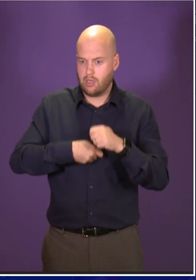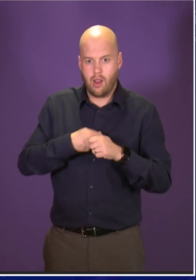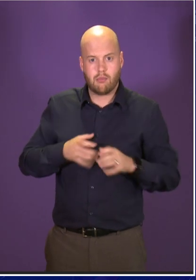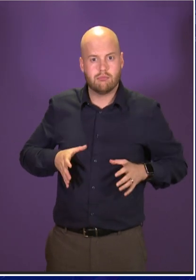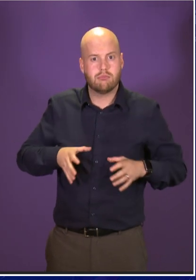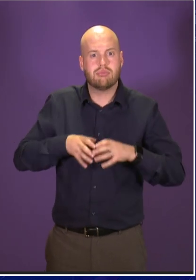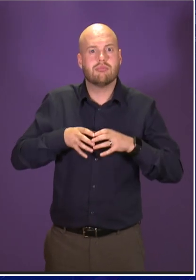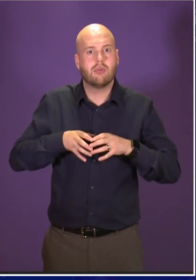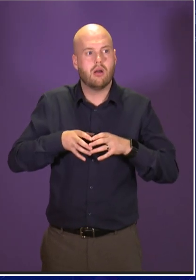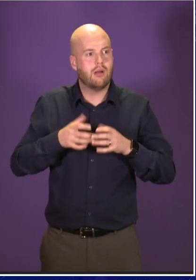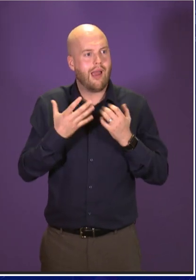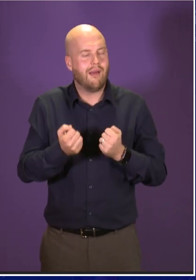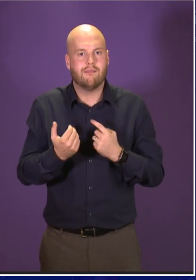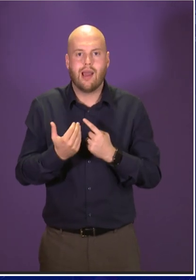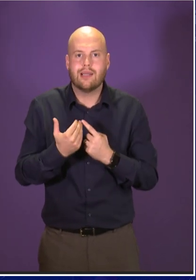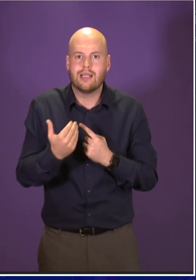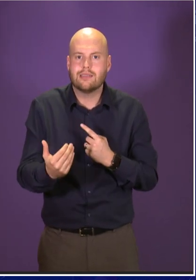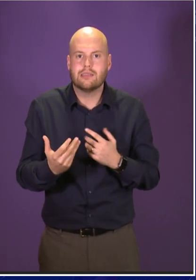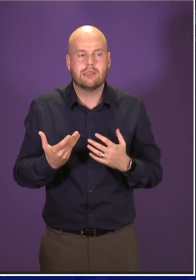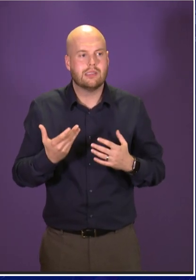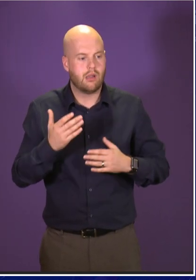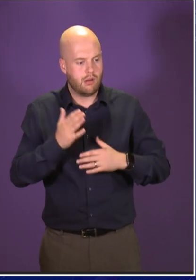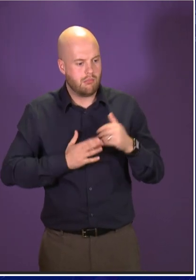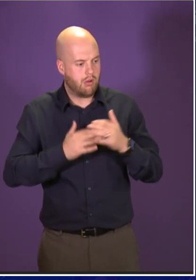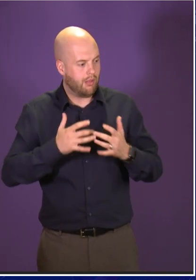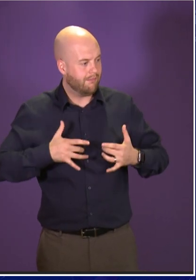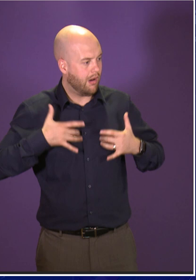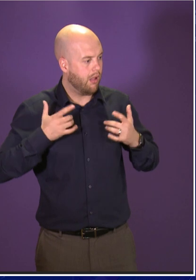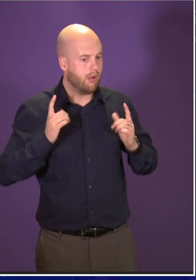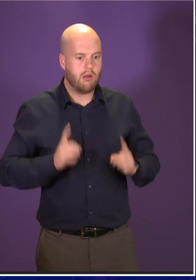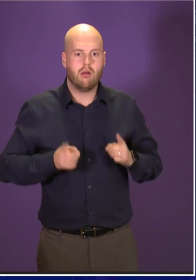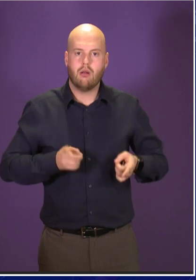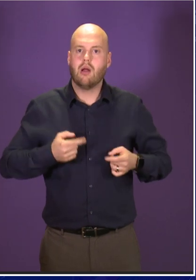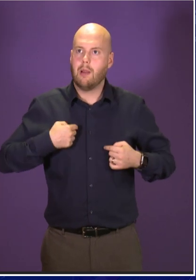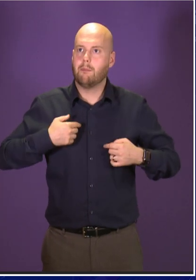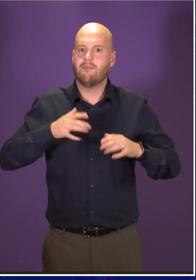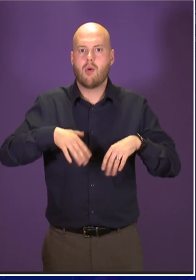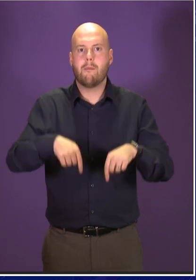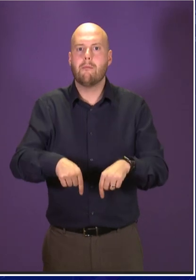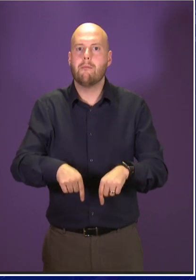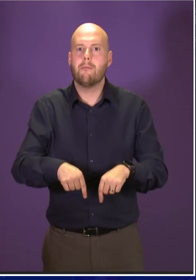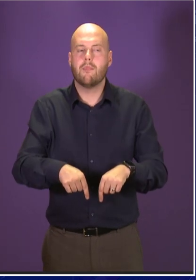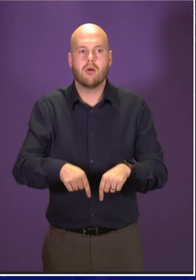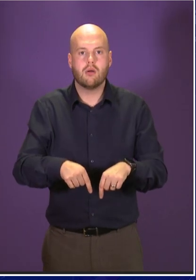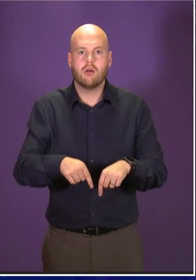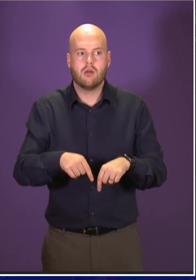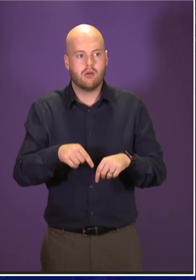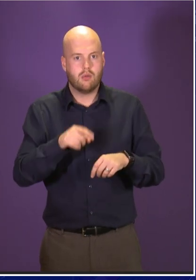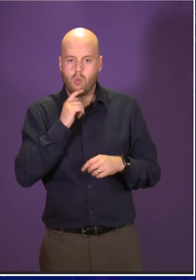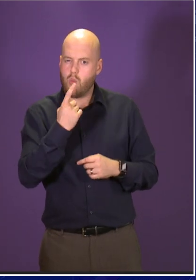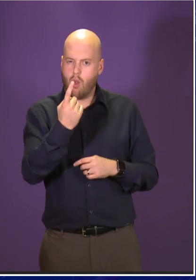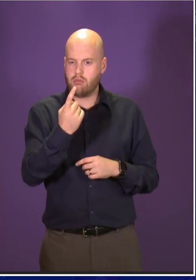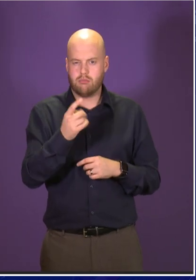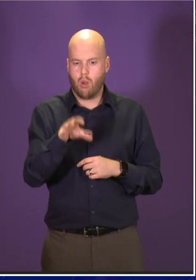us to affirm identity, to build sense of belonging, of public space, to think upon defining options and